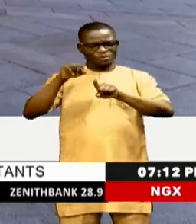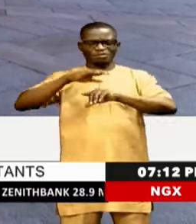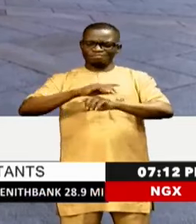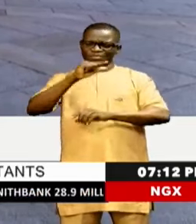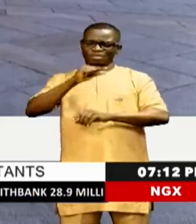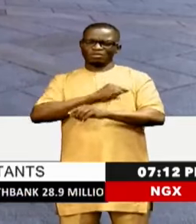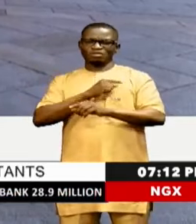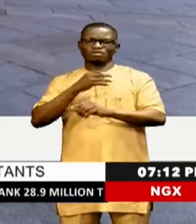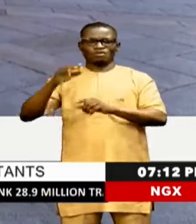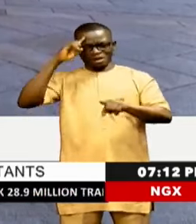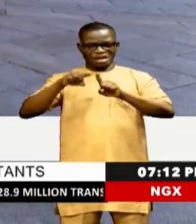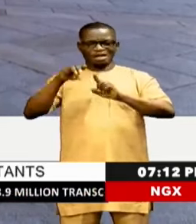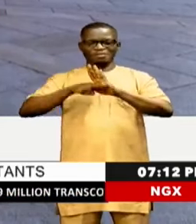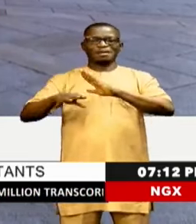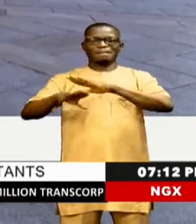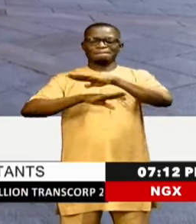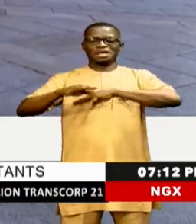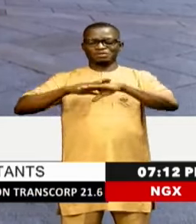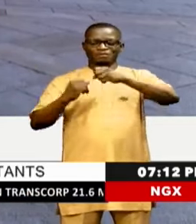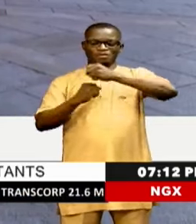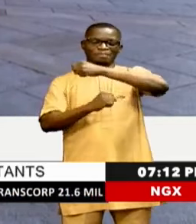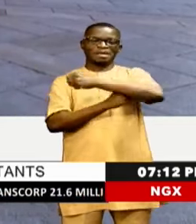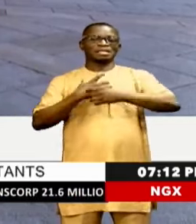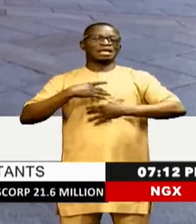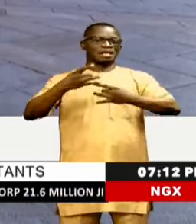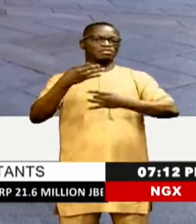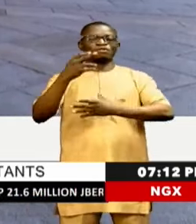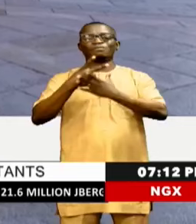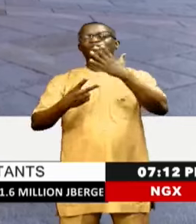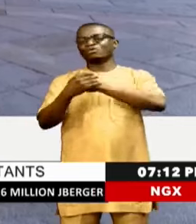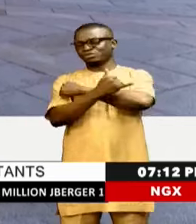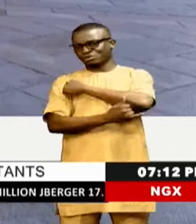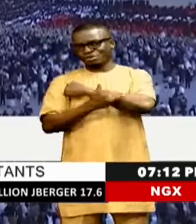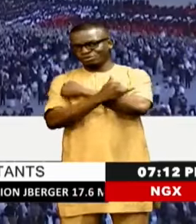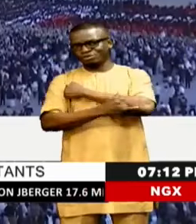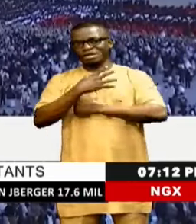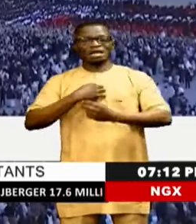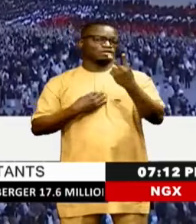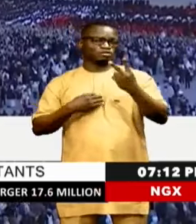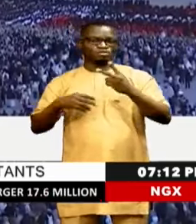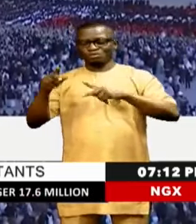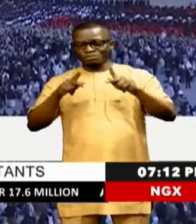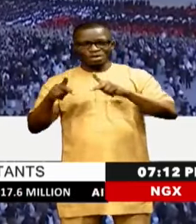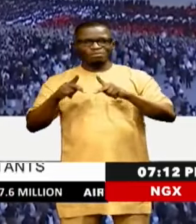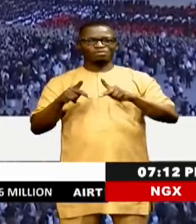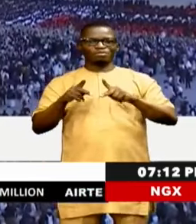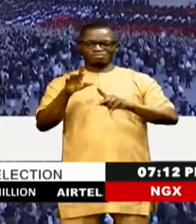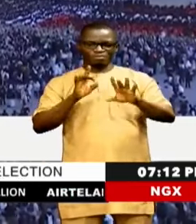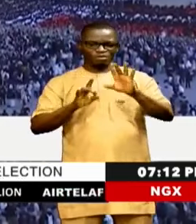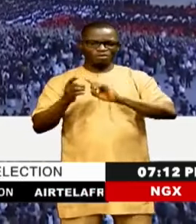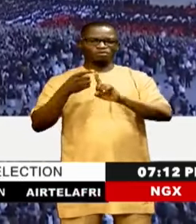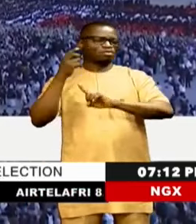bilateral ties based on the fundamental interests of the two countries and two peoples while drawing from